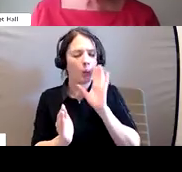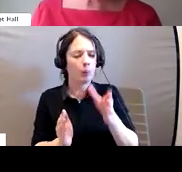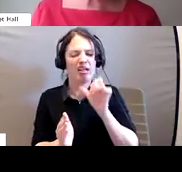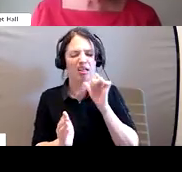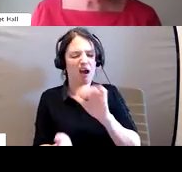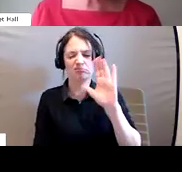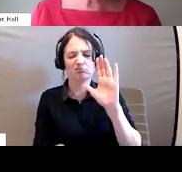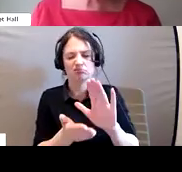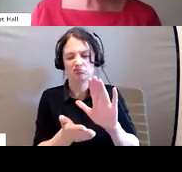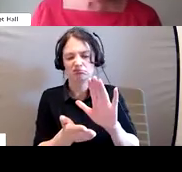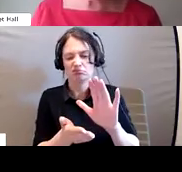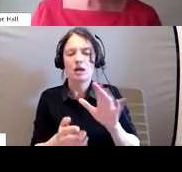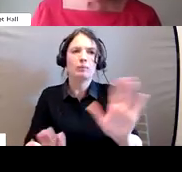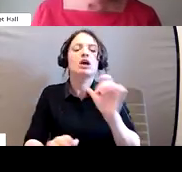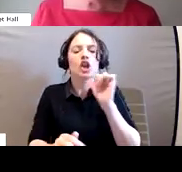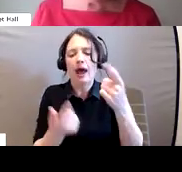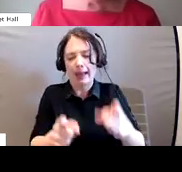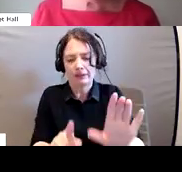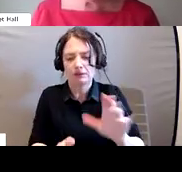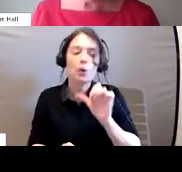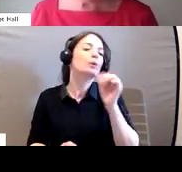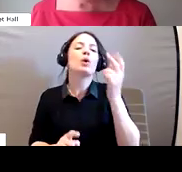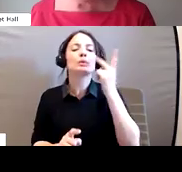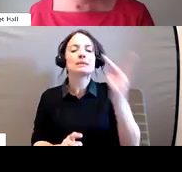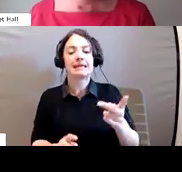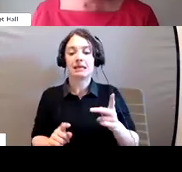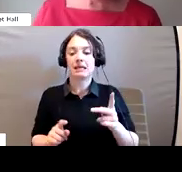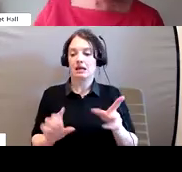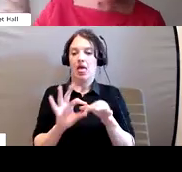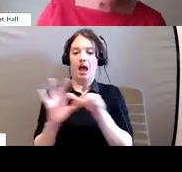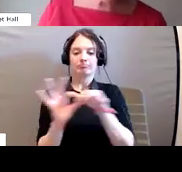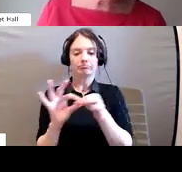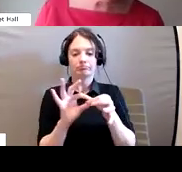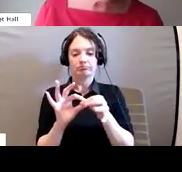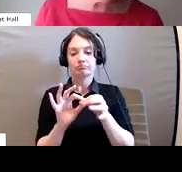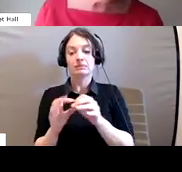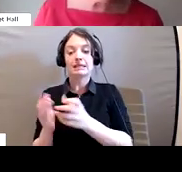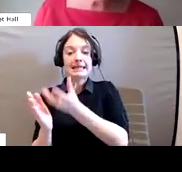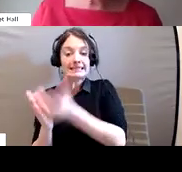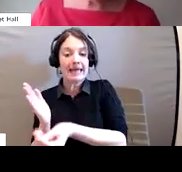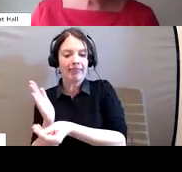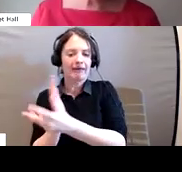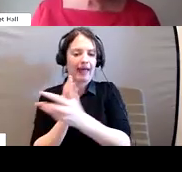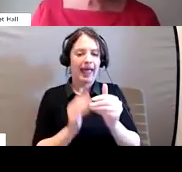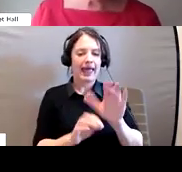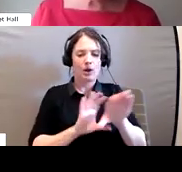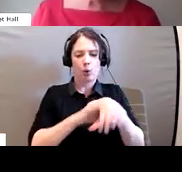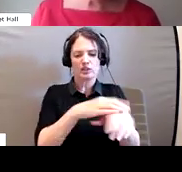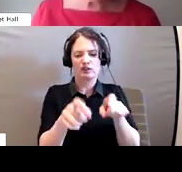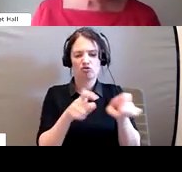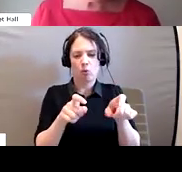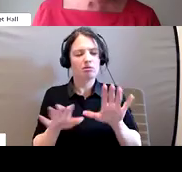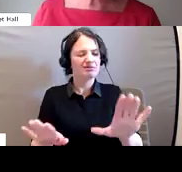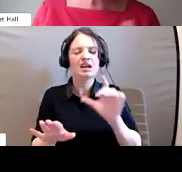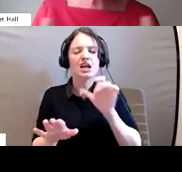don't see that same stark connection between lethality and coercive control in these